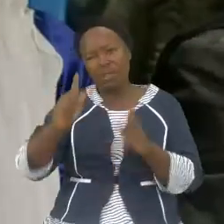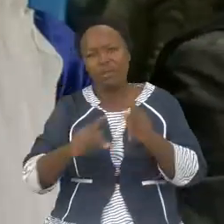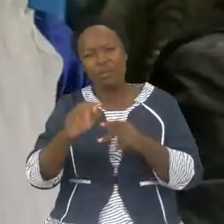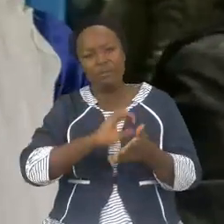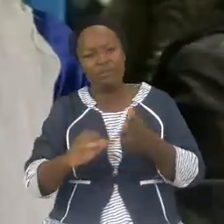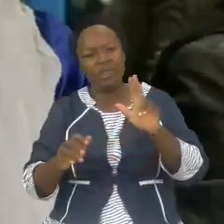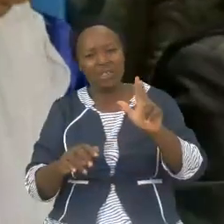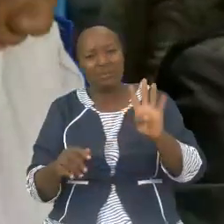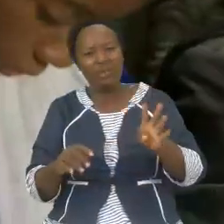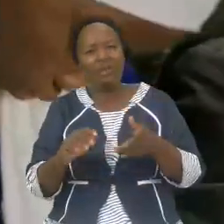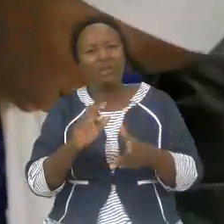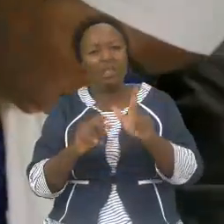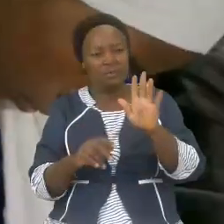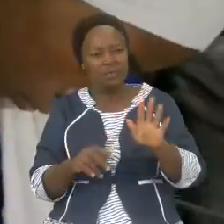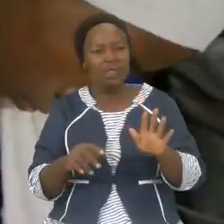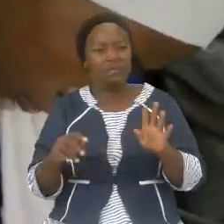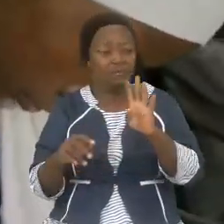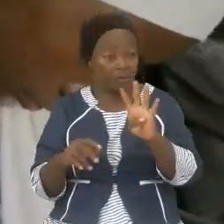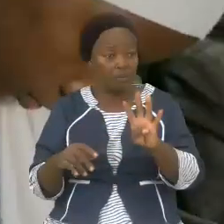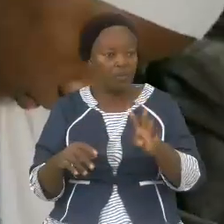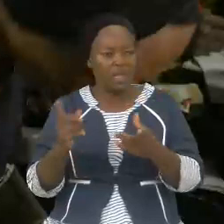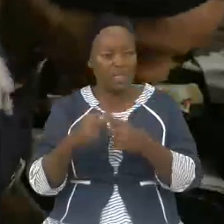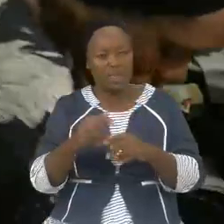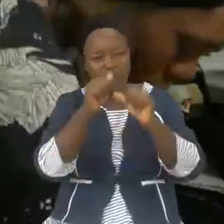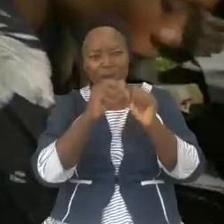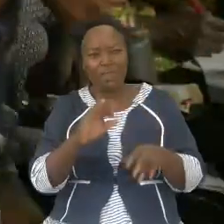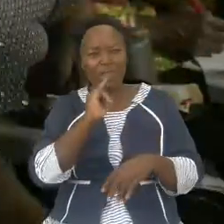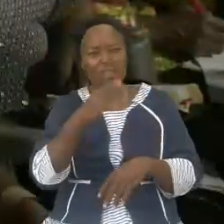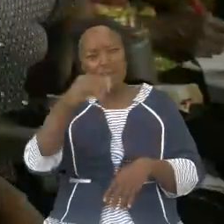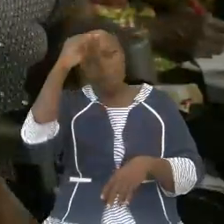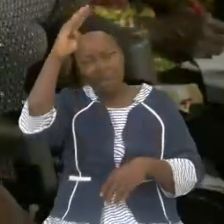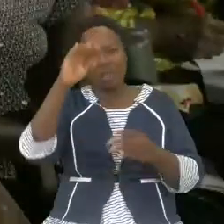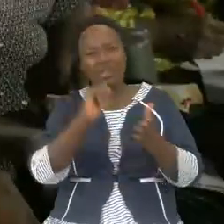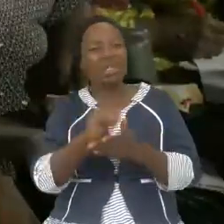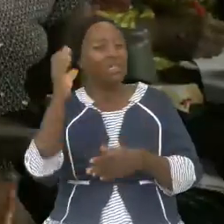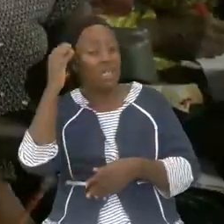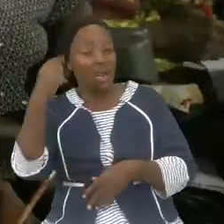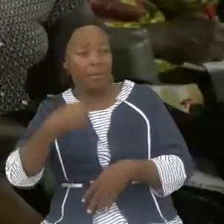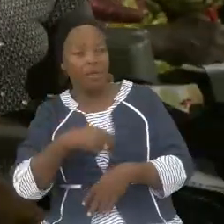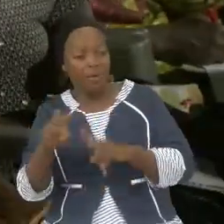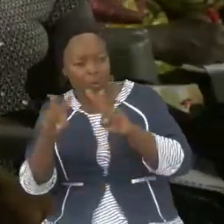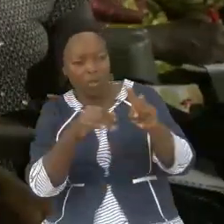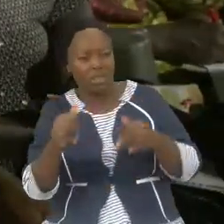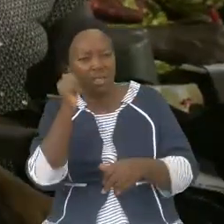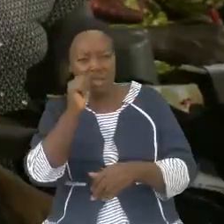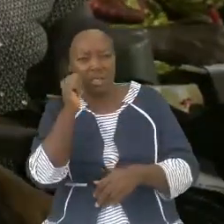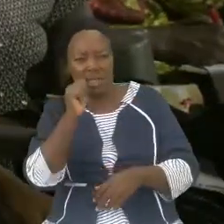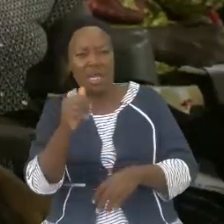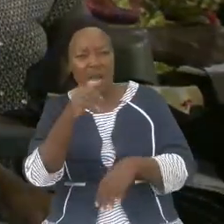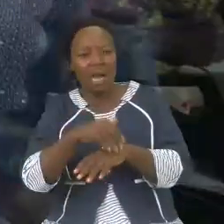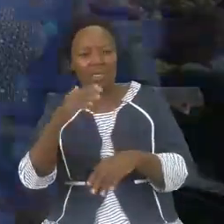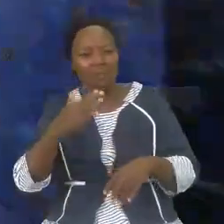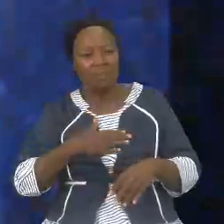In verse 34, it says, blessed is the man that heareth me, watching daily at my